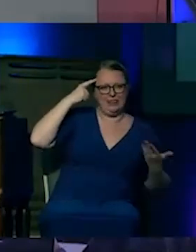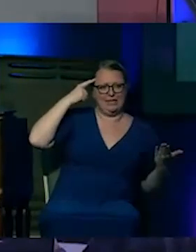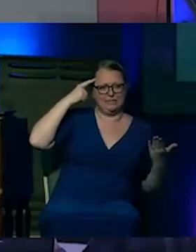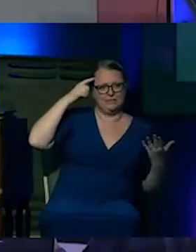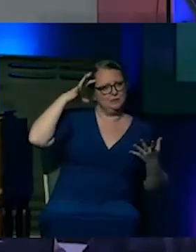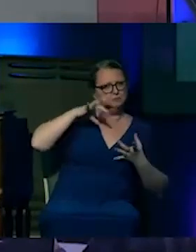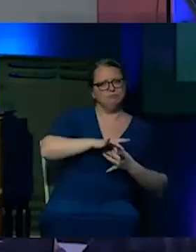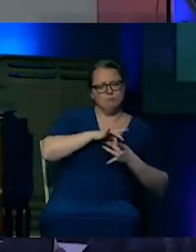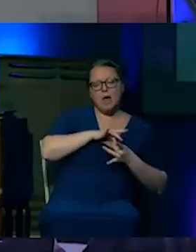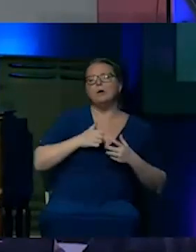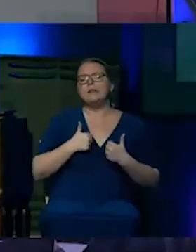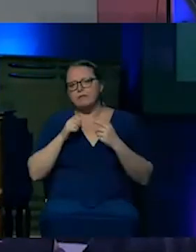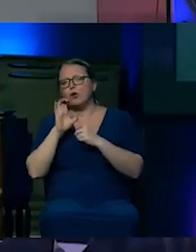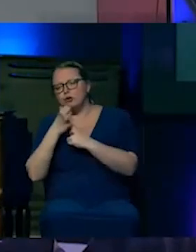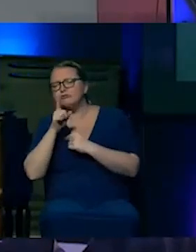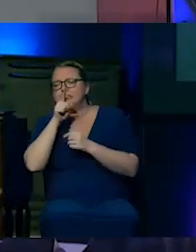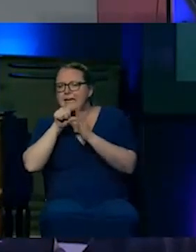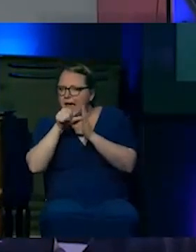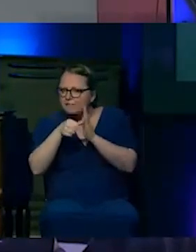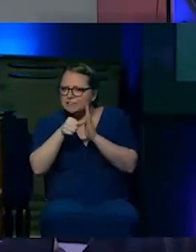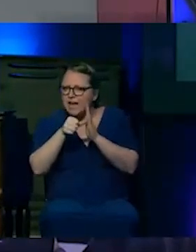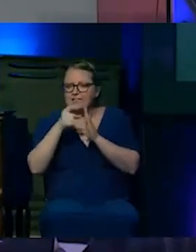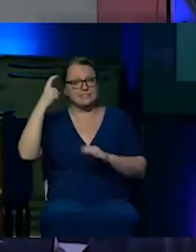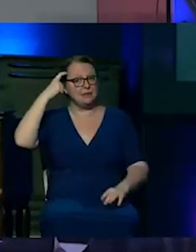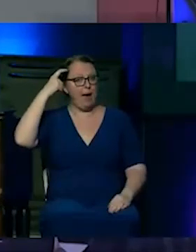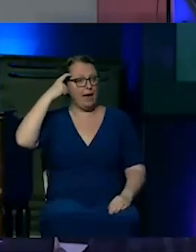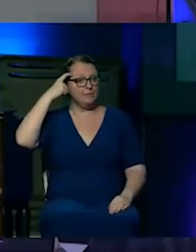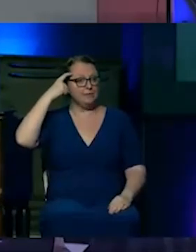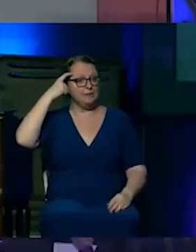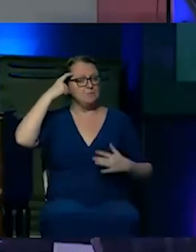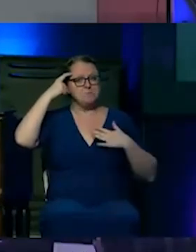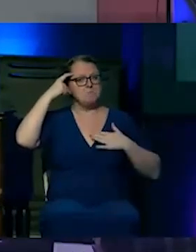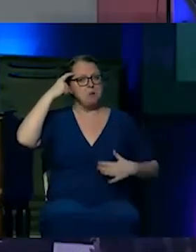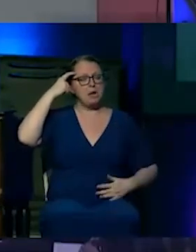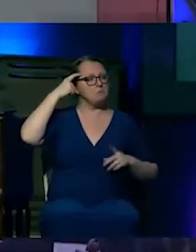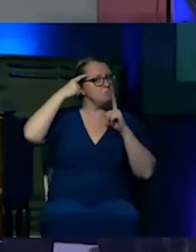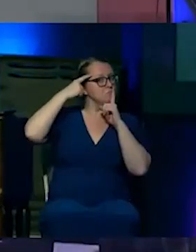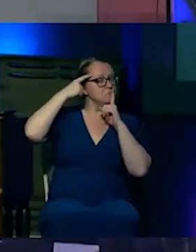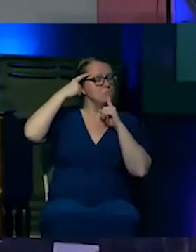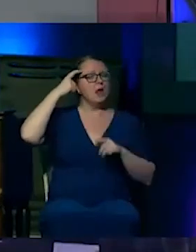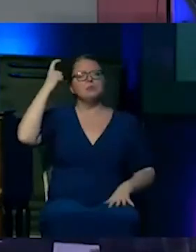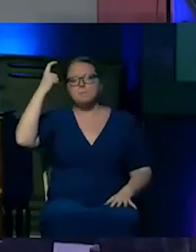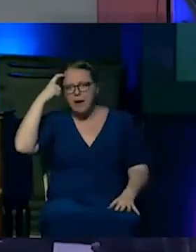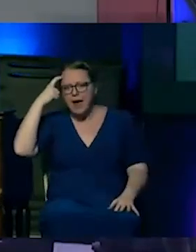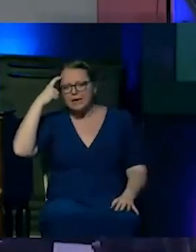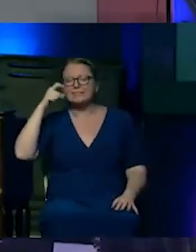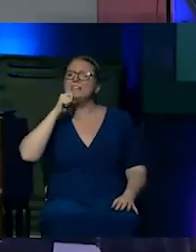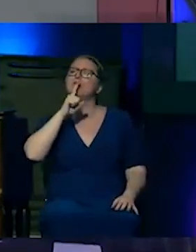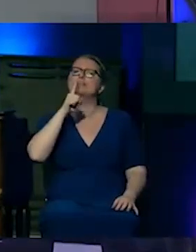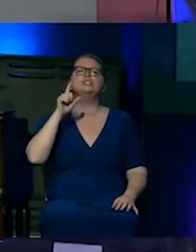And we live in a culture that really emphasizes the mind and not the way that our mind is not just a floating